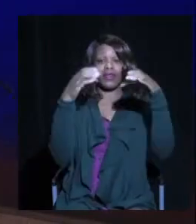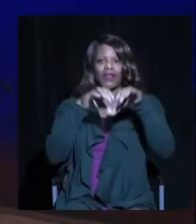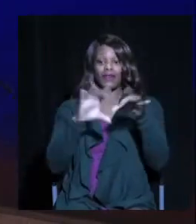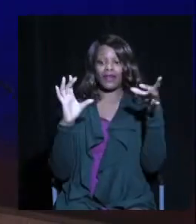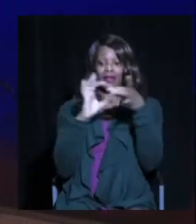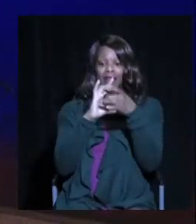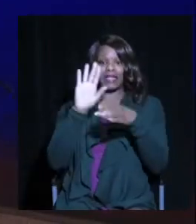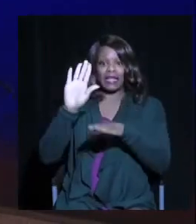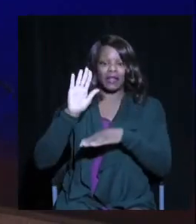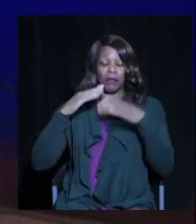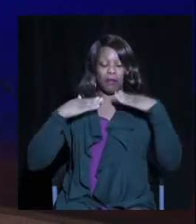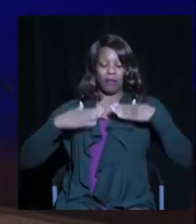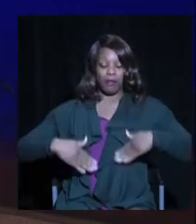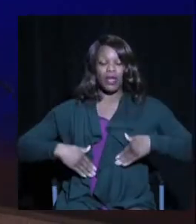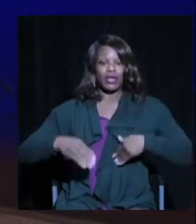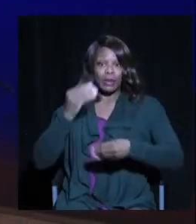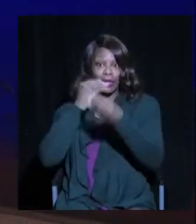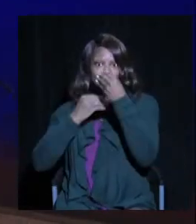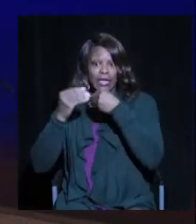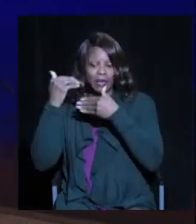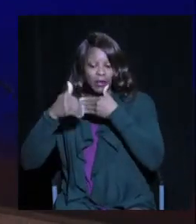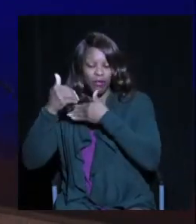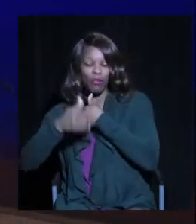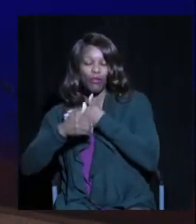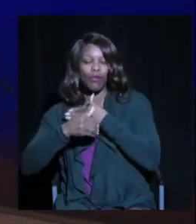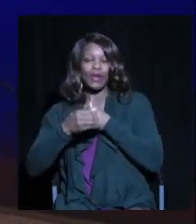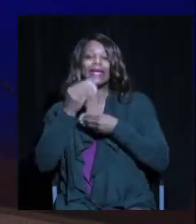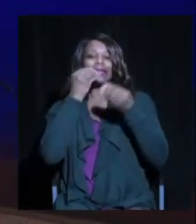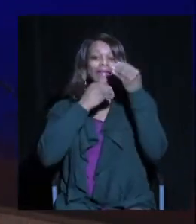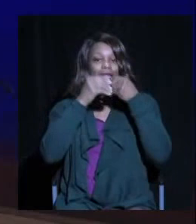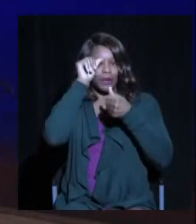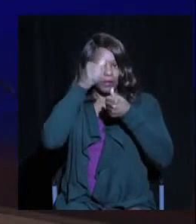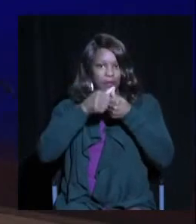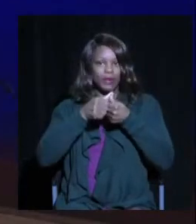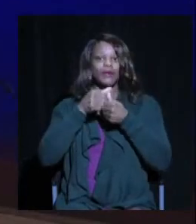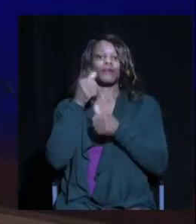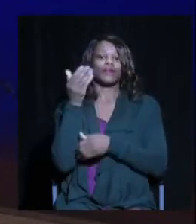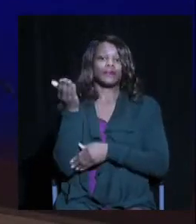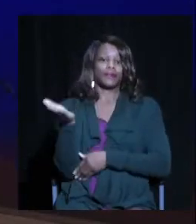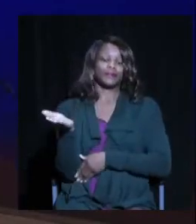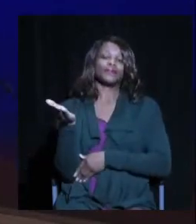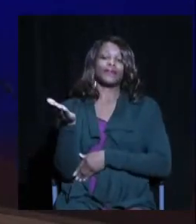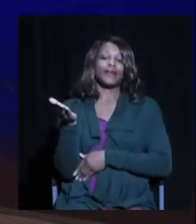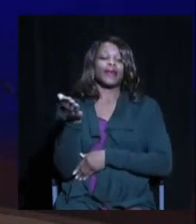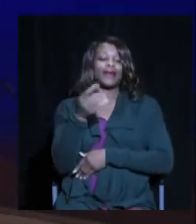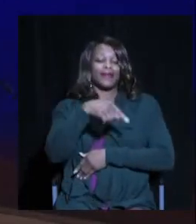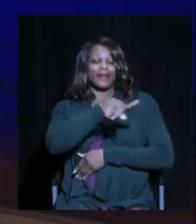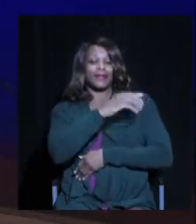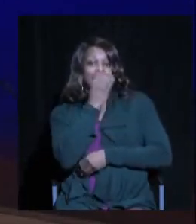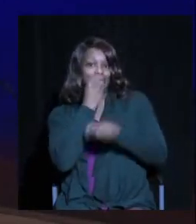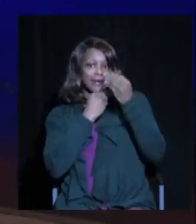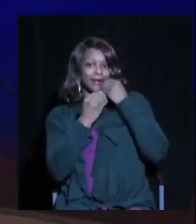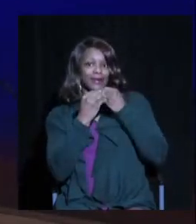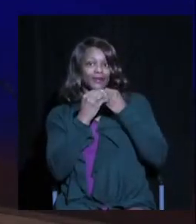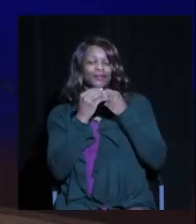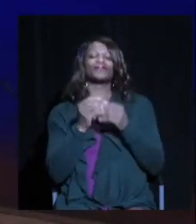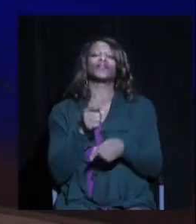whenever you eat this bread, do it in remembrance of me." And they ate. Grab yours.